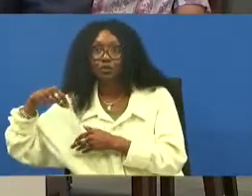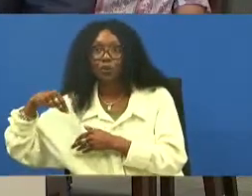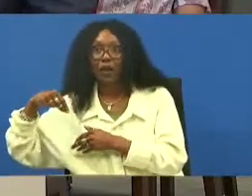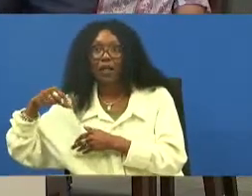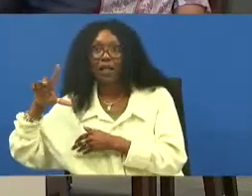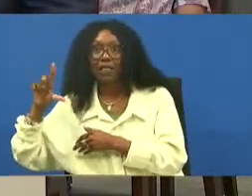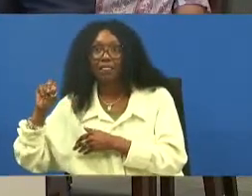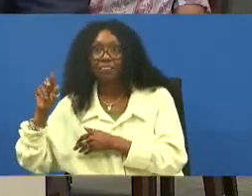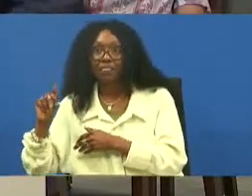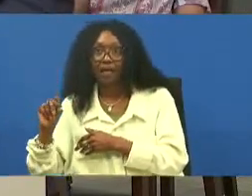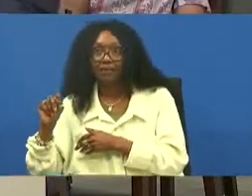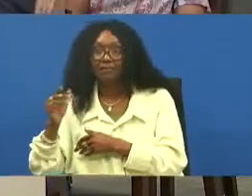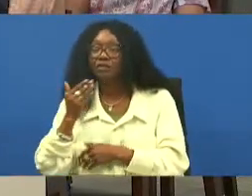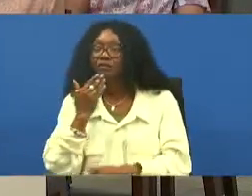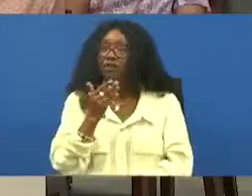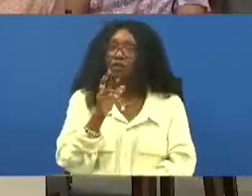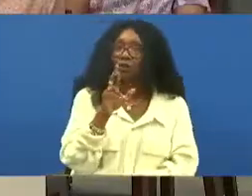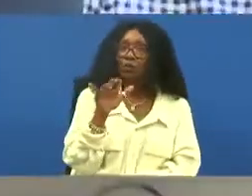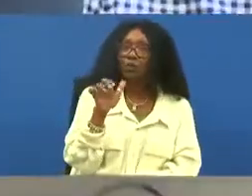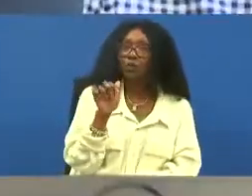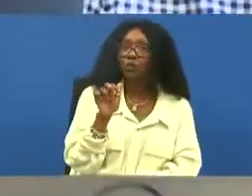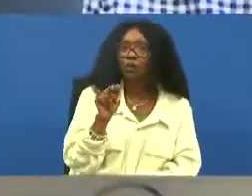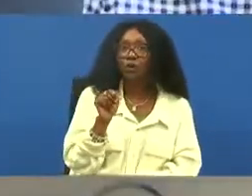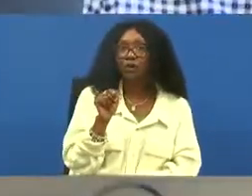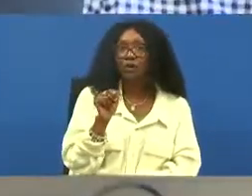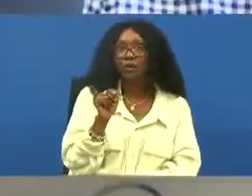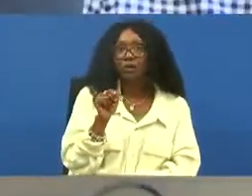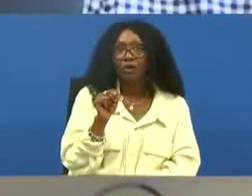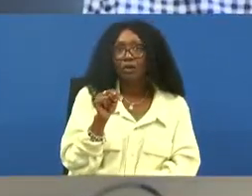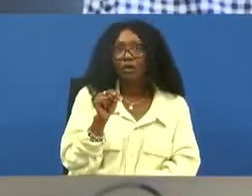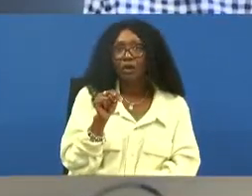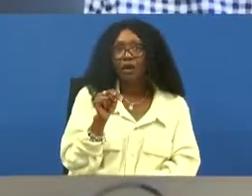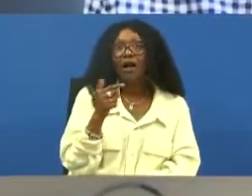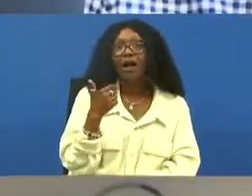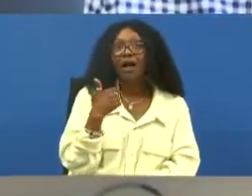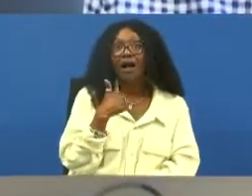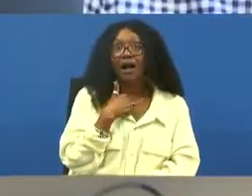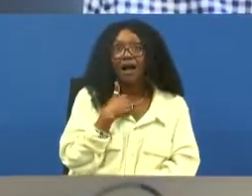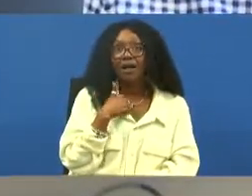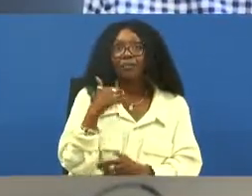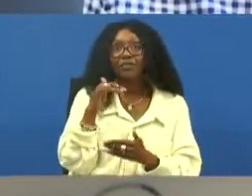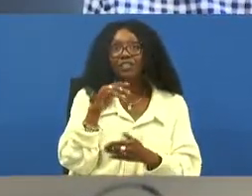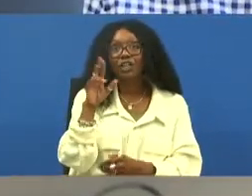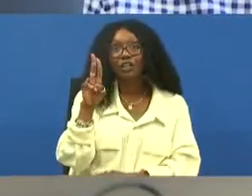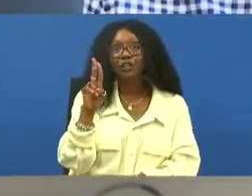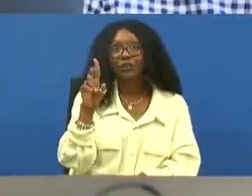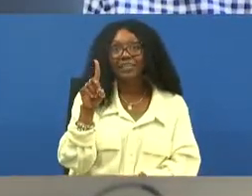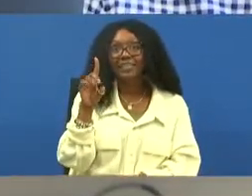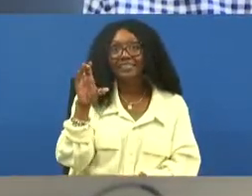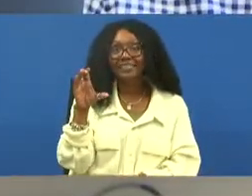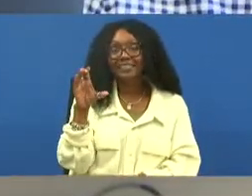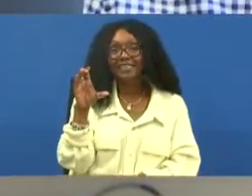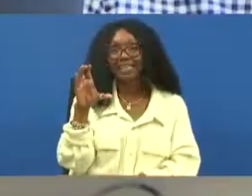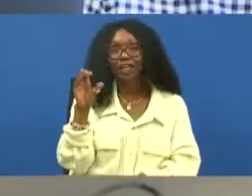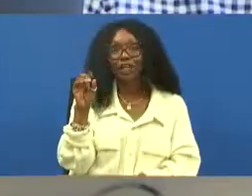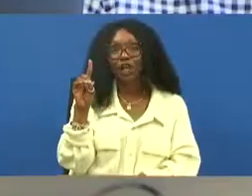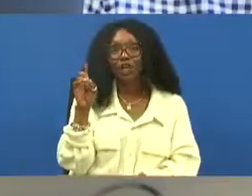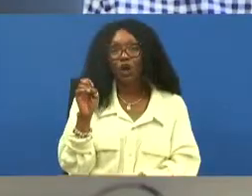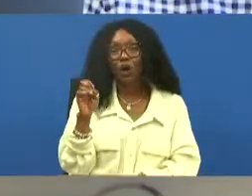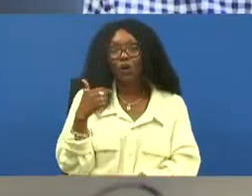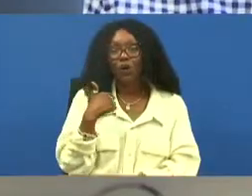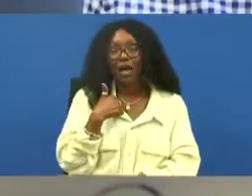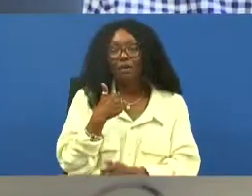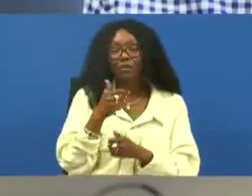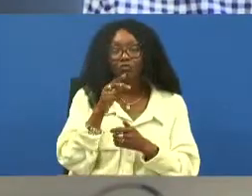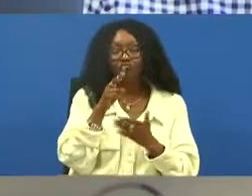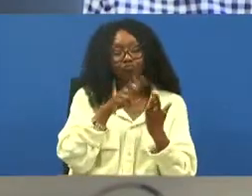All right, thank you for that, Ryan. So one of the things I tell people, I've gotten my crash course in the UDC code around this entire issue.